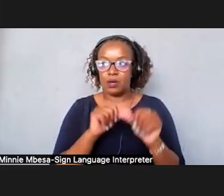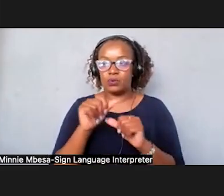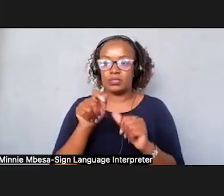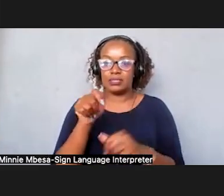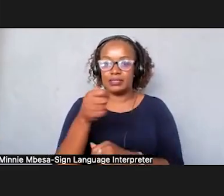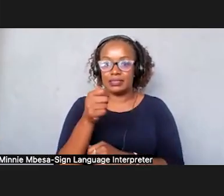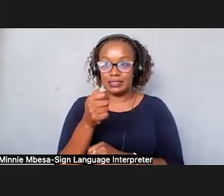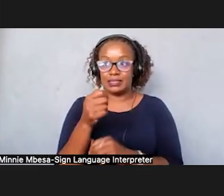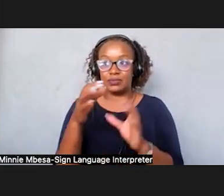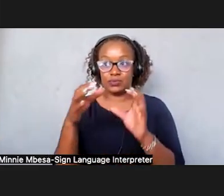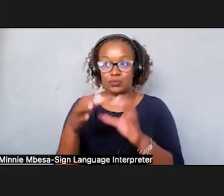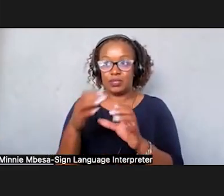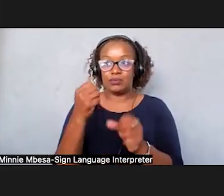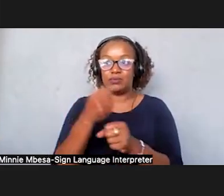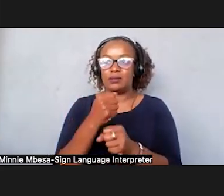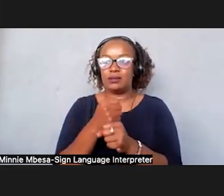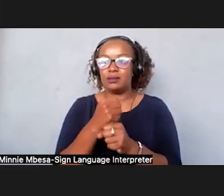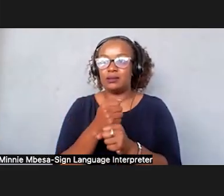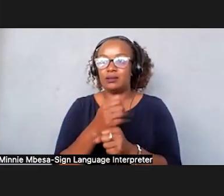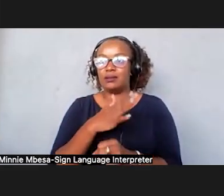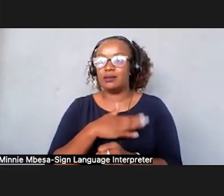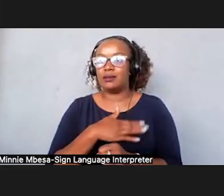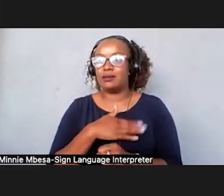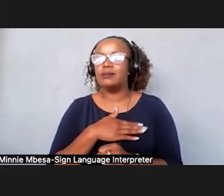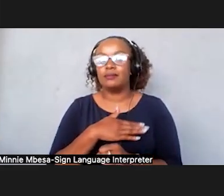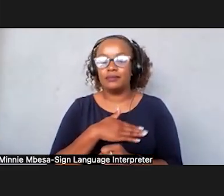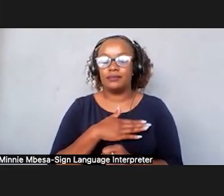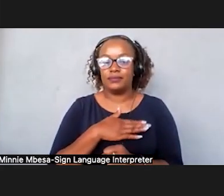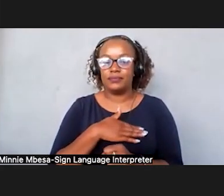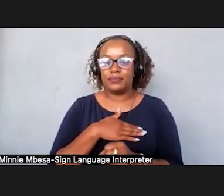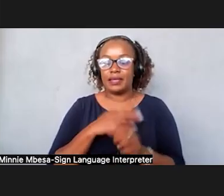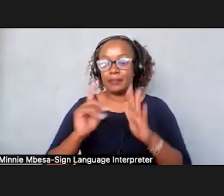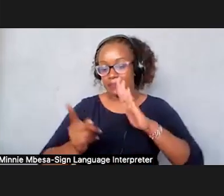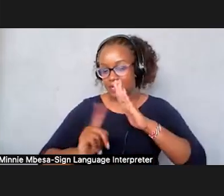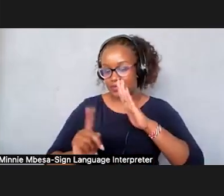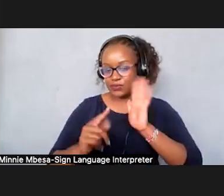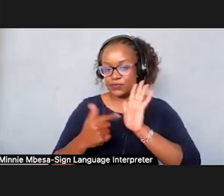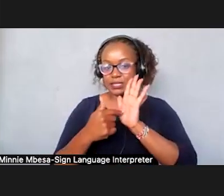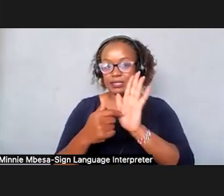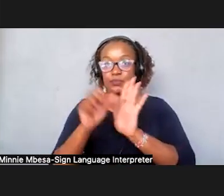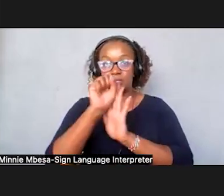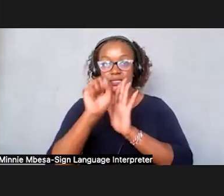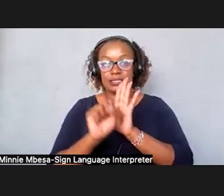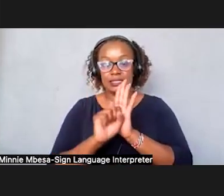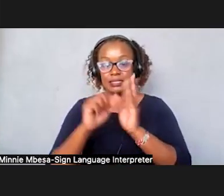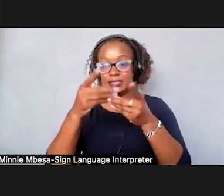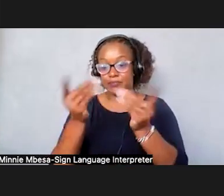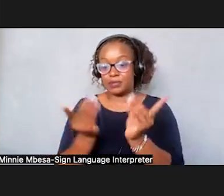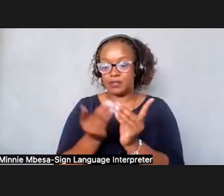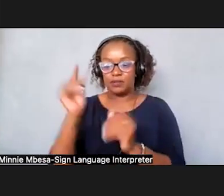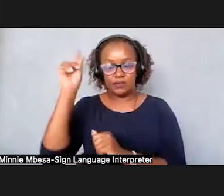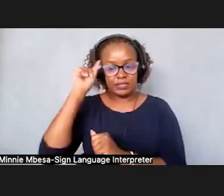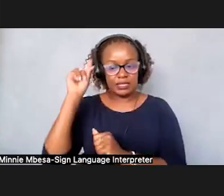our work, as well as other agencies and ministries, such as the State Department of Gender and Affirmative